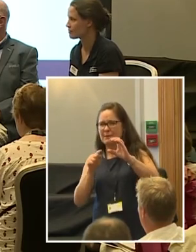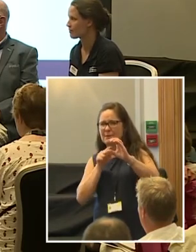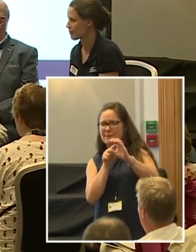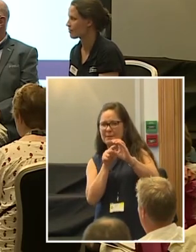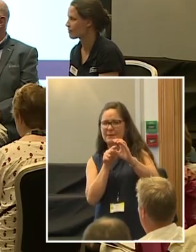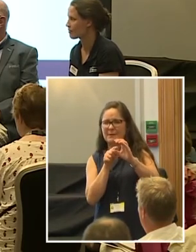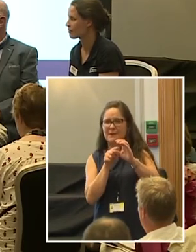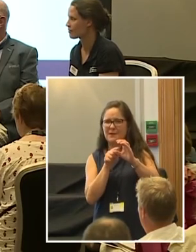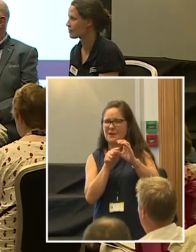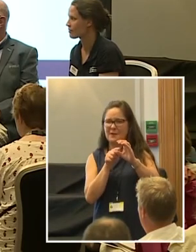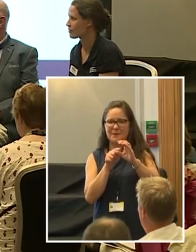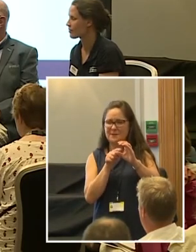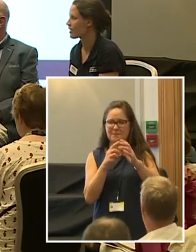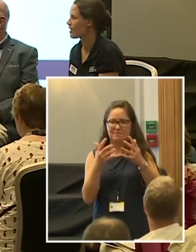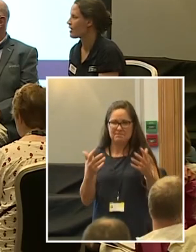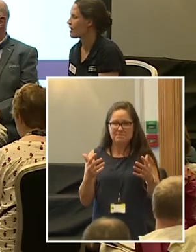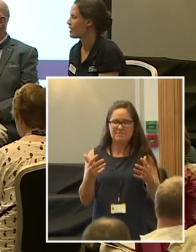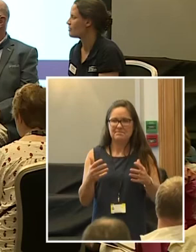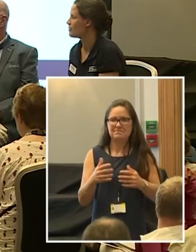separate things going on at the same time.